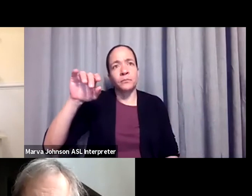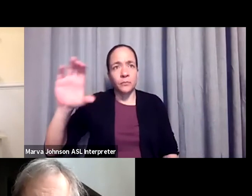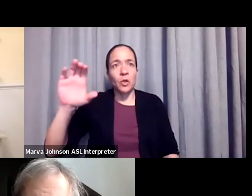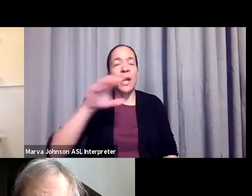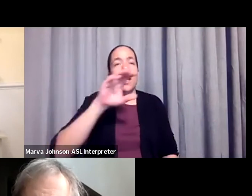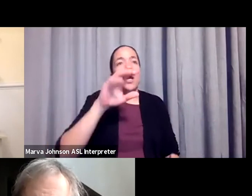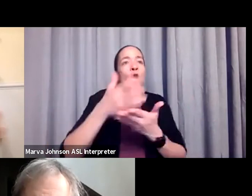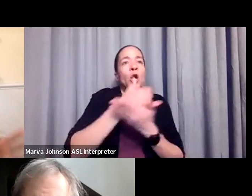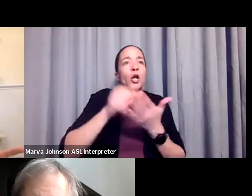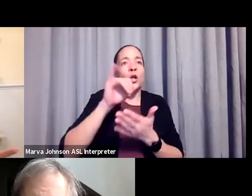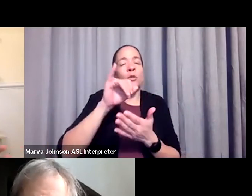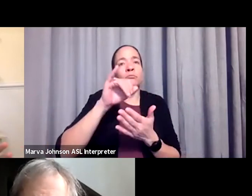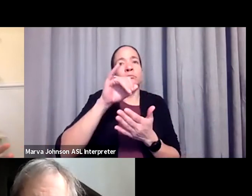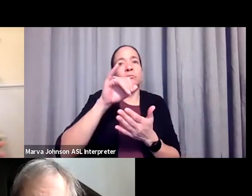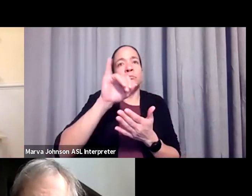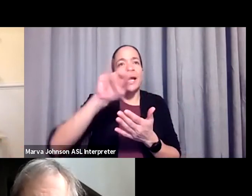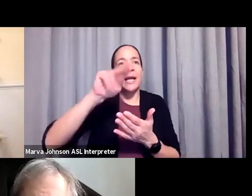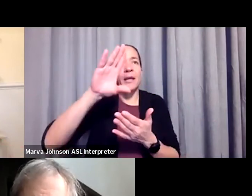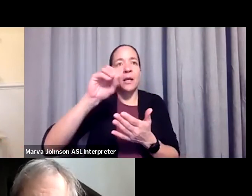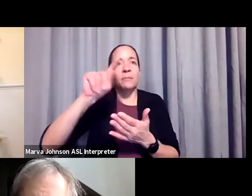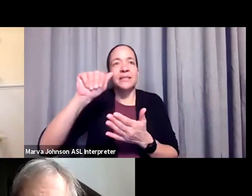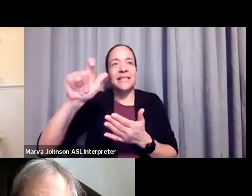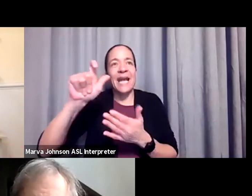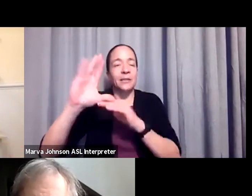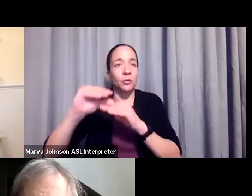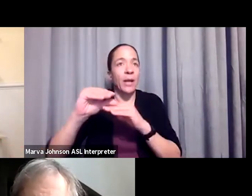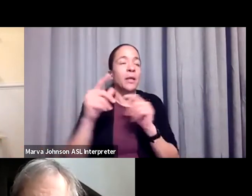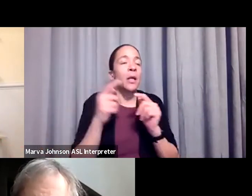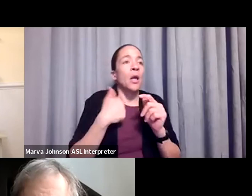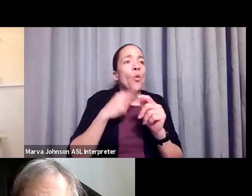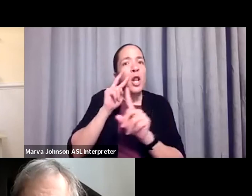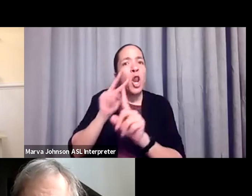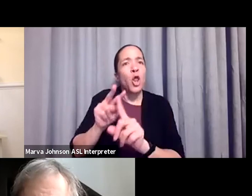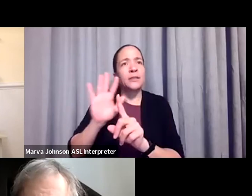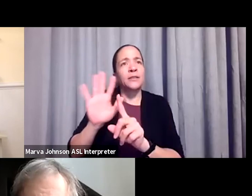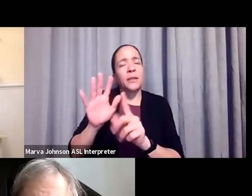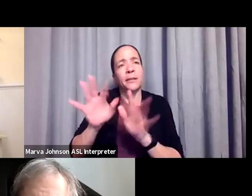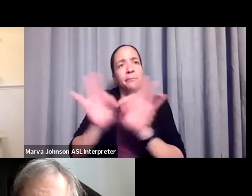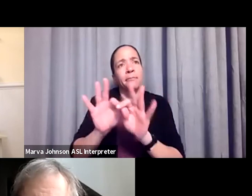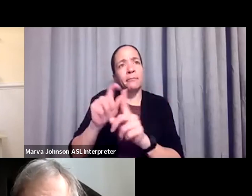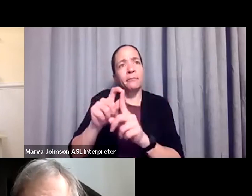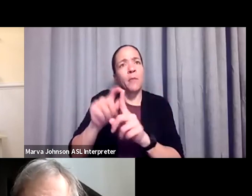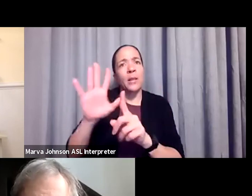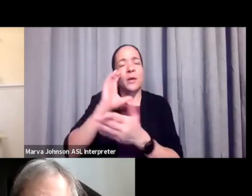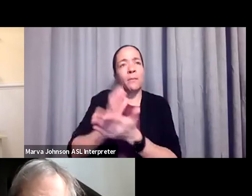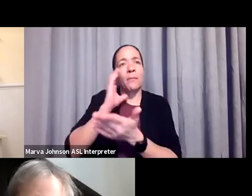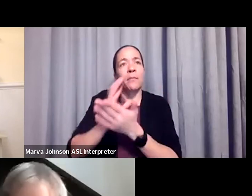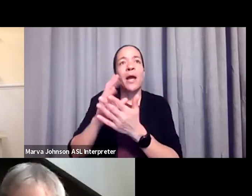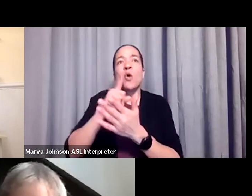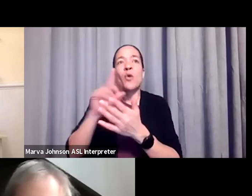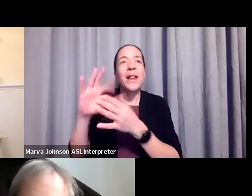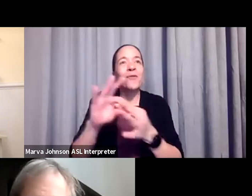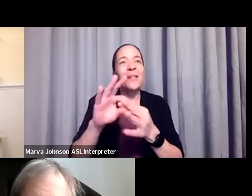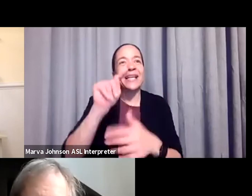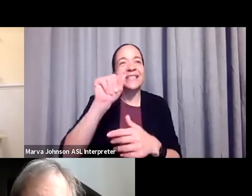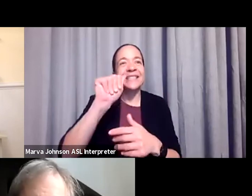when they'd already been doing some outreach, we looked at all their keywords and their imagery, and it was all about tax preparation.